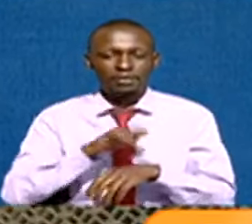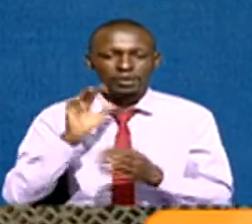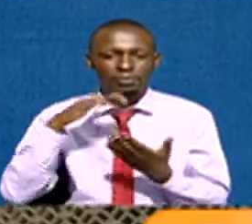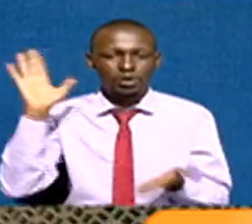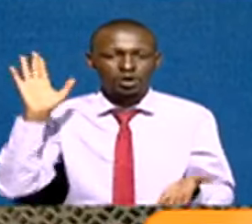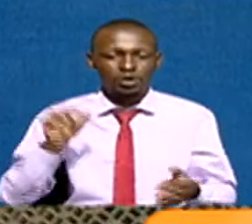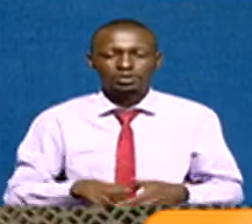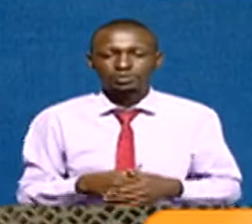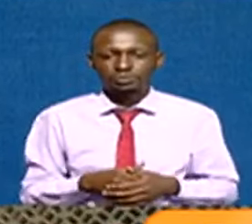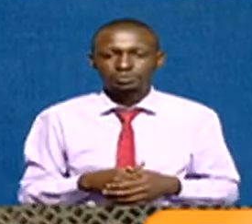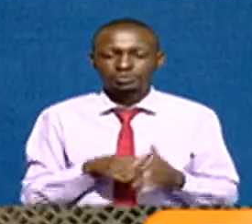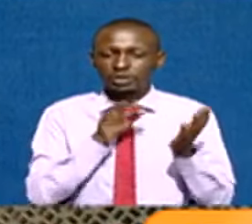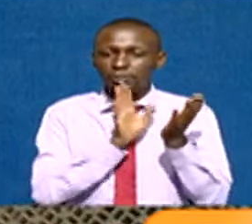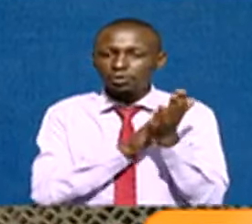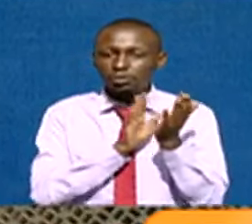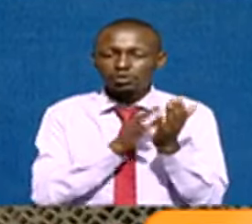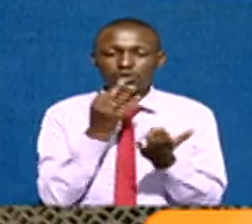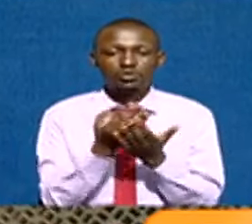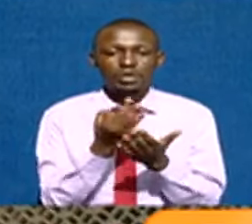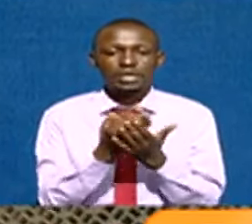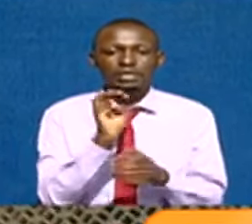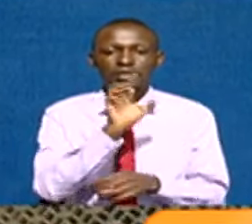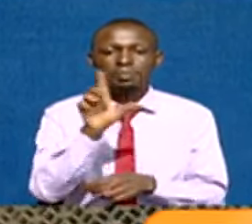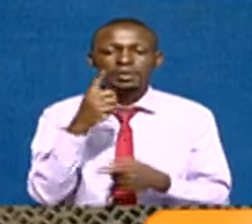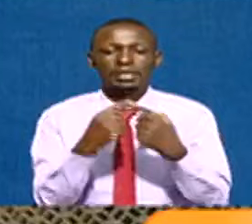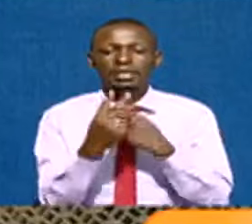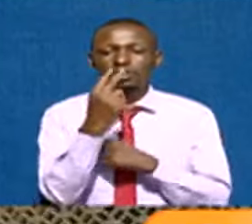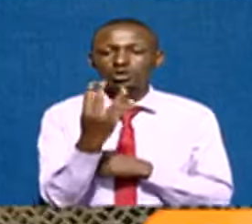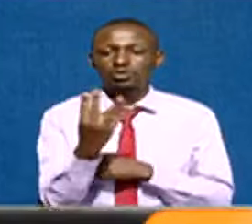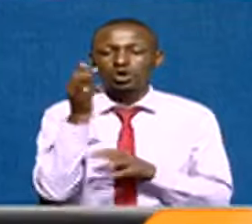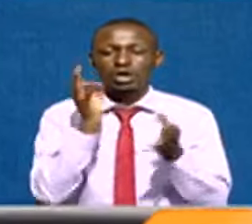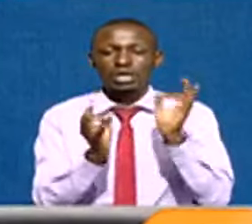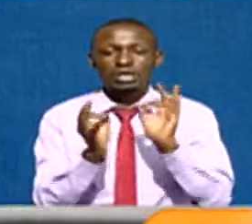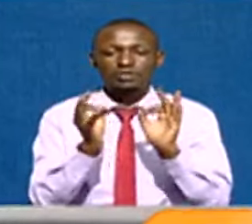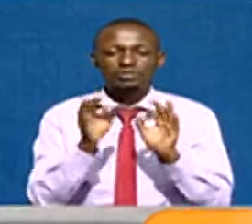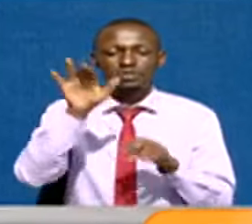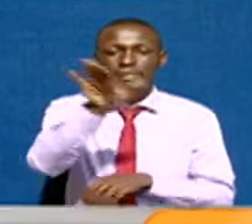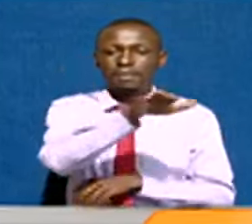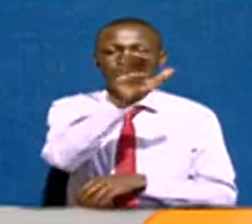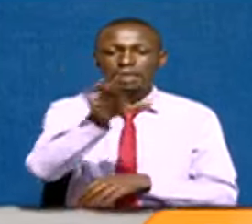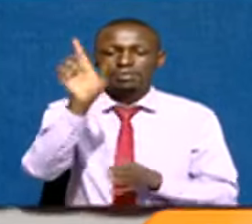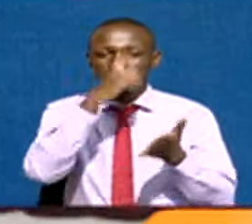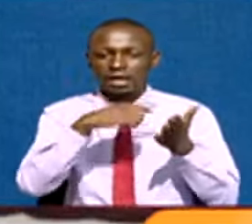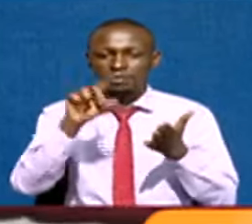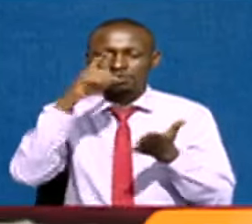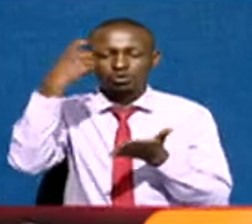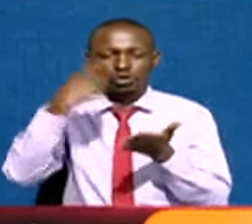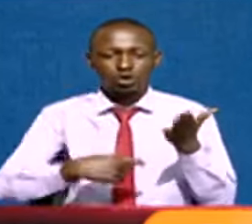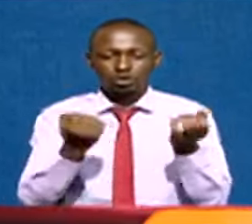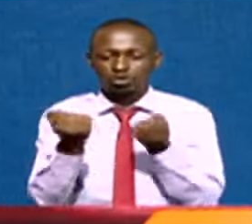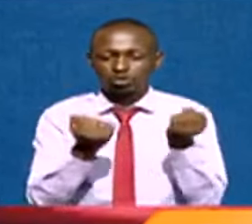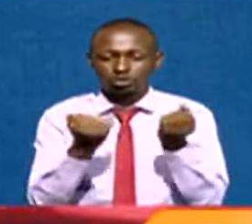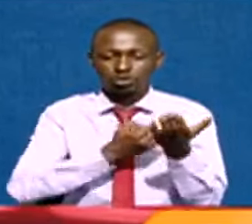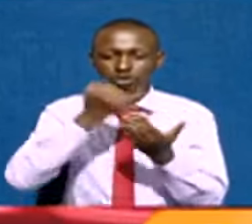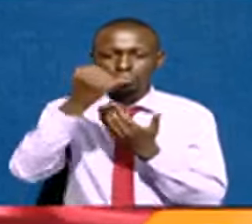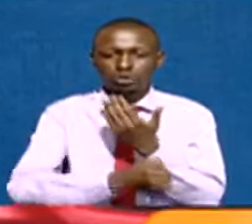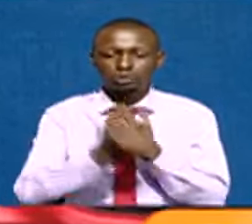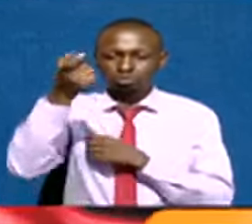The proposal in the finance bill of 2024, if approved by Parliament, is set to push up the cost of motor vehicle insurance